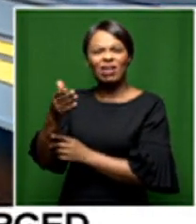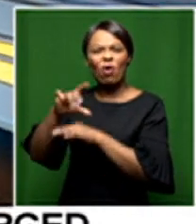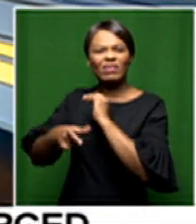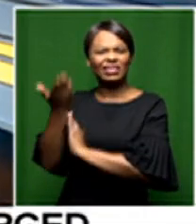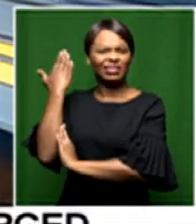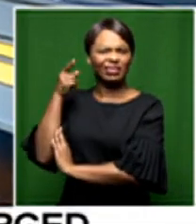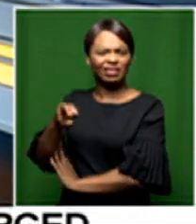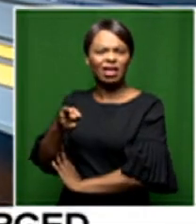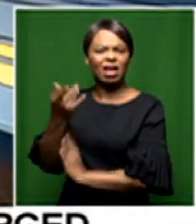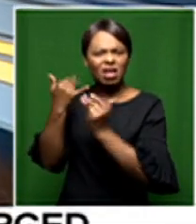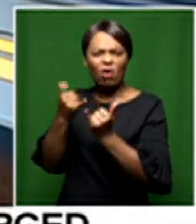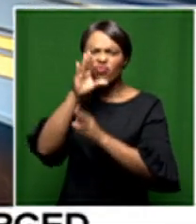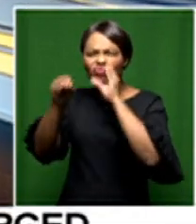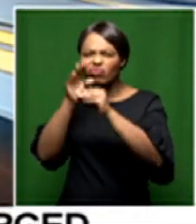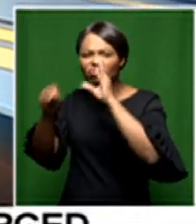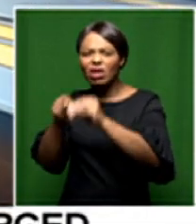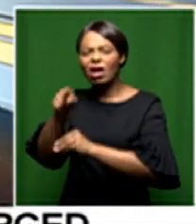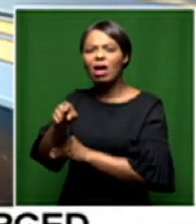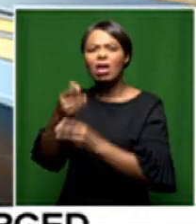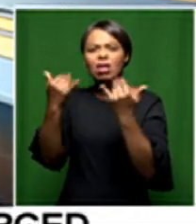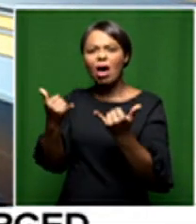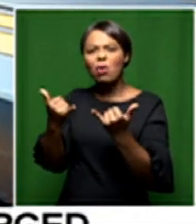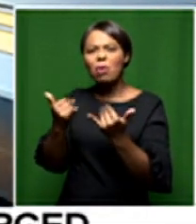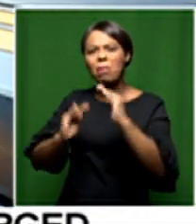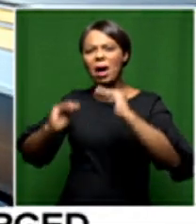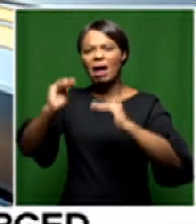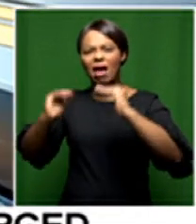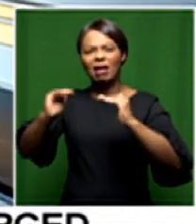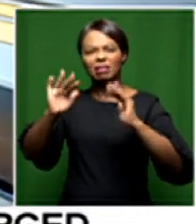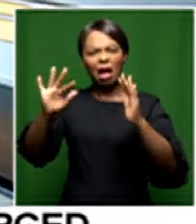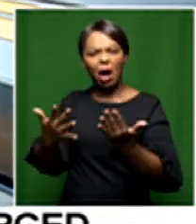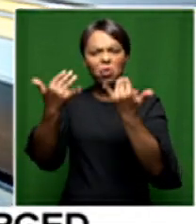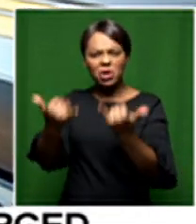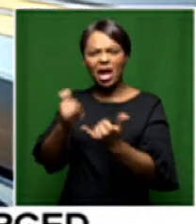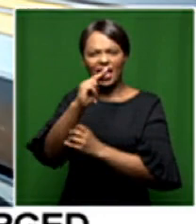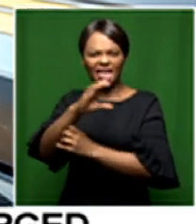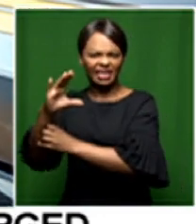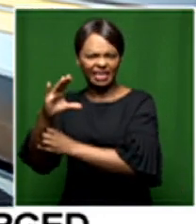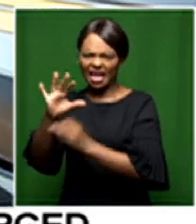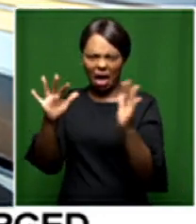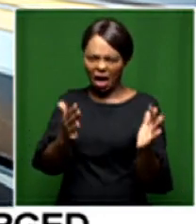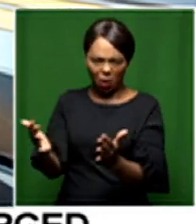haven't asked it so much of late, what would you say are the balance of forces right now in the ANC?